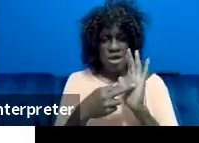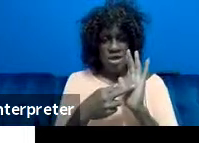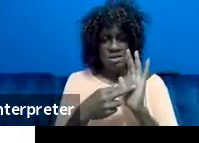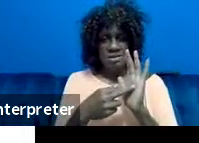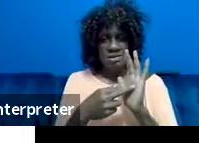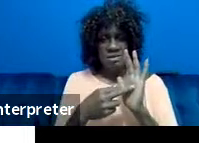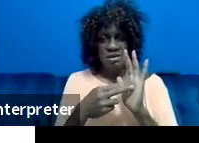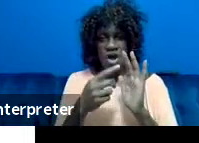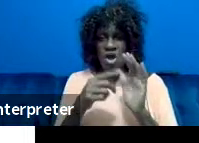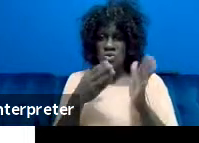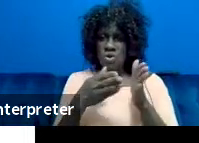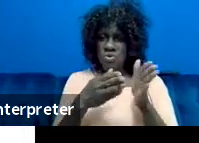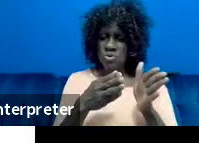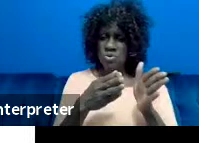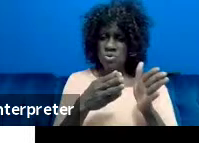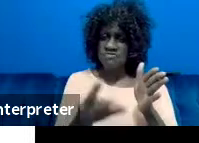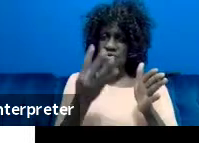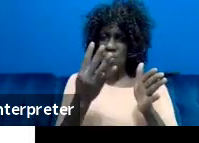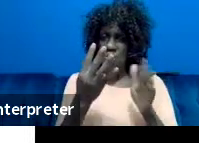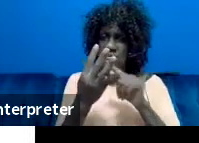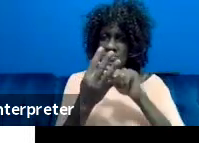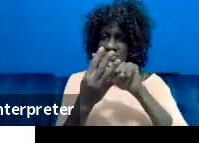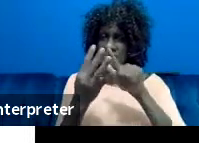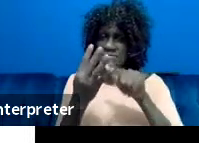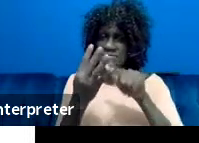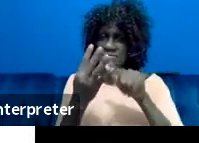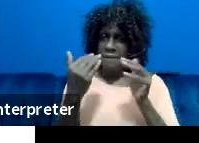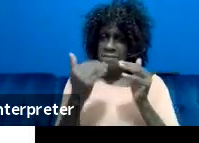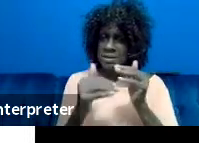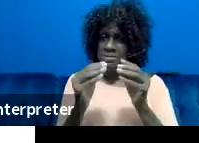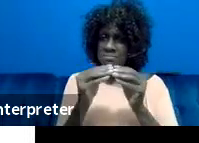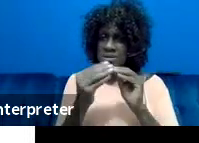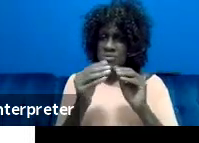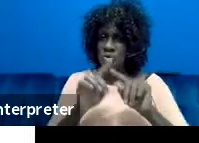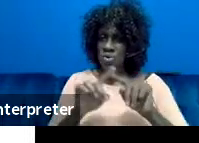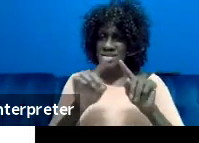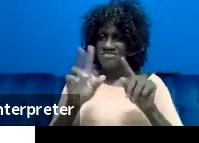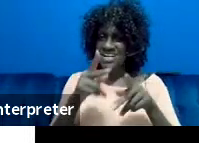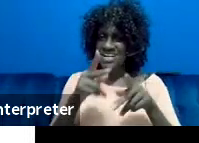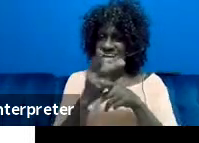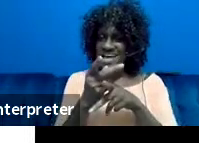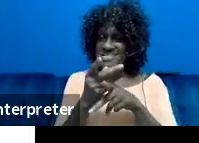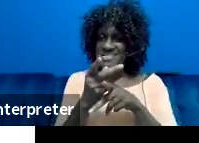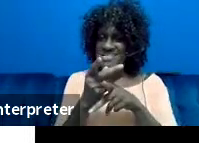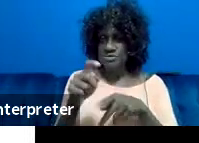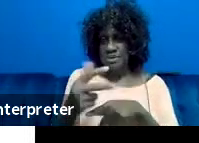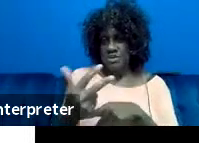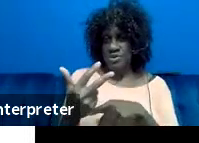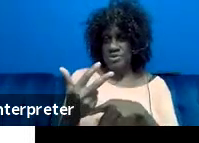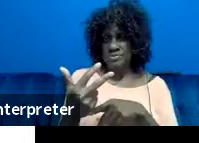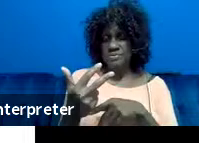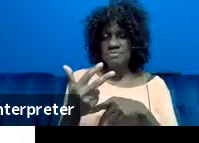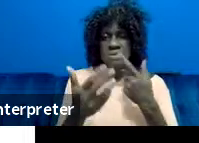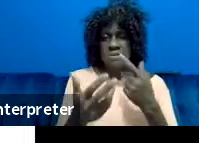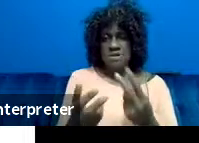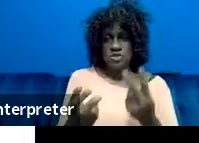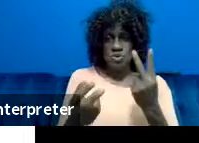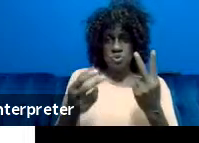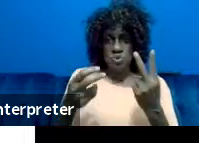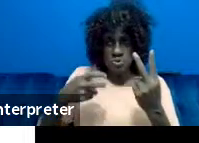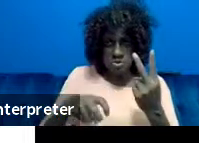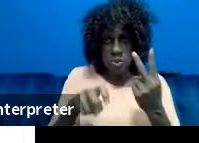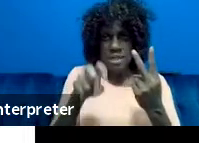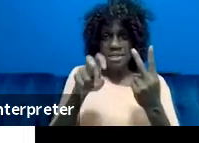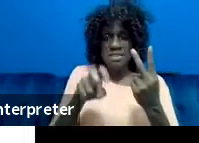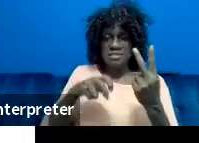4. And then it says of those 4, the minimum number of different types need to be 3. So I could have 2 of the swings